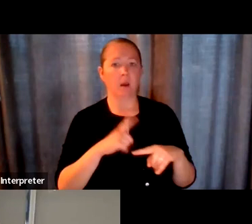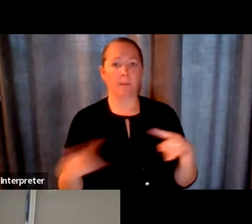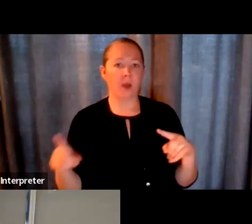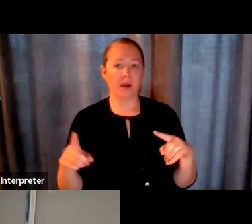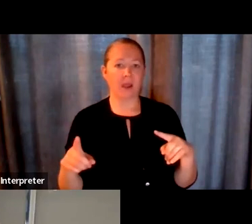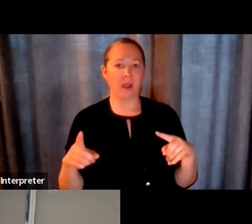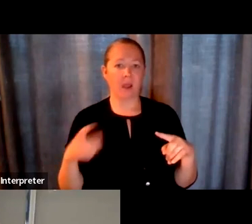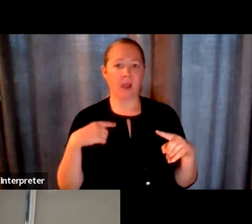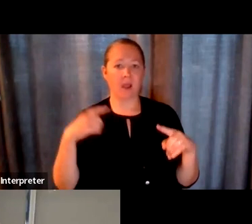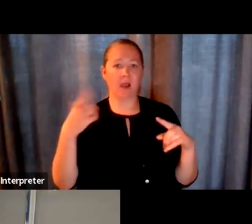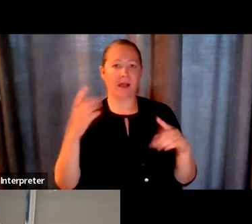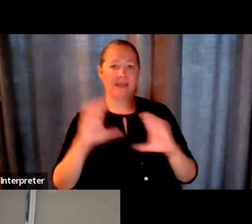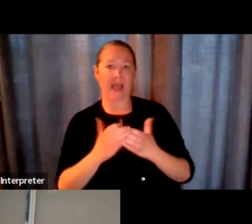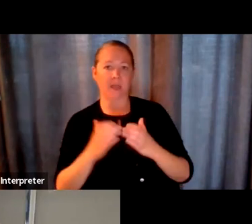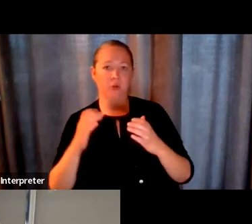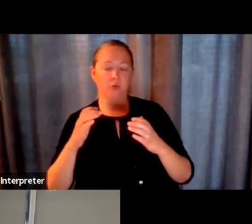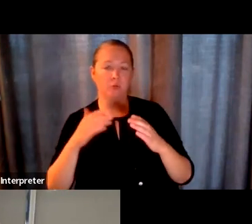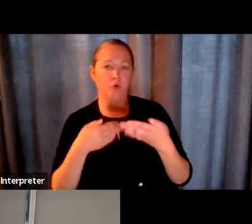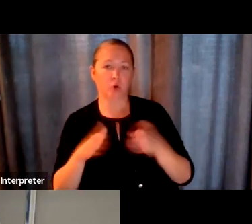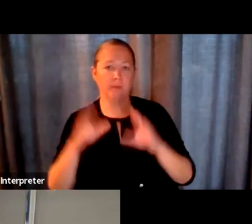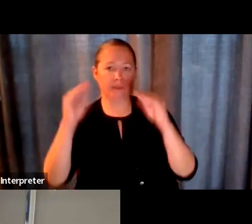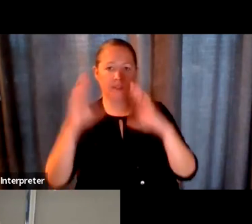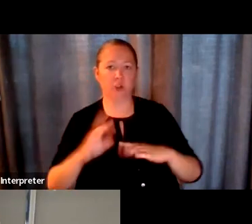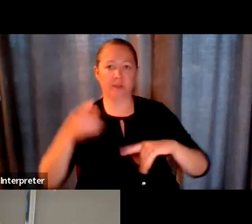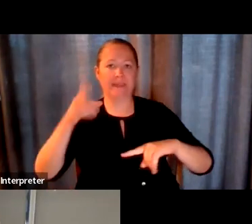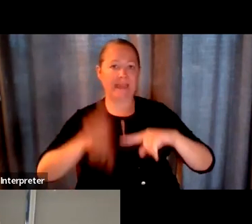make all of the students in class participate in a prayer.